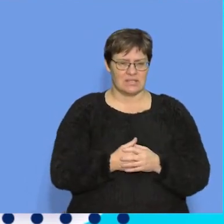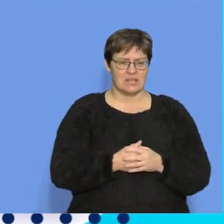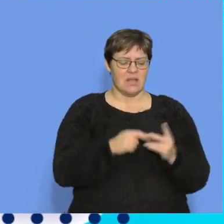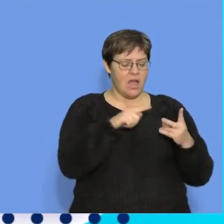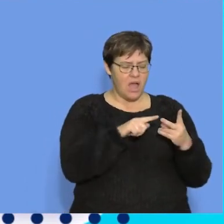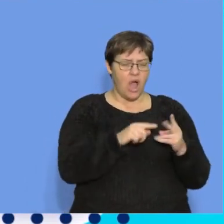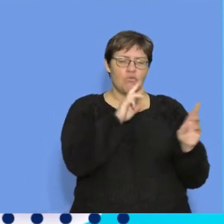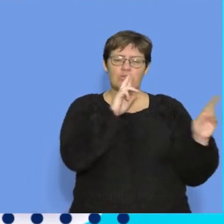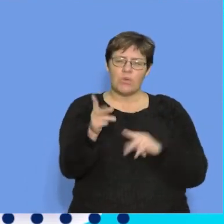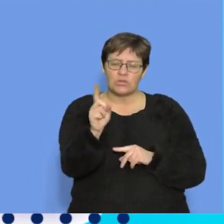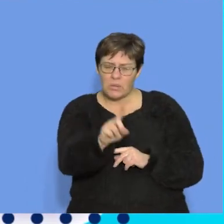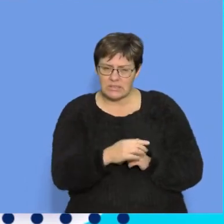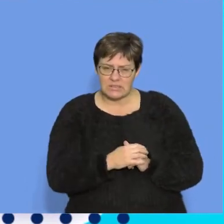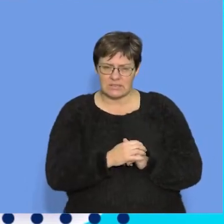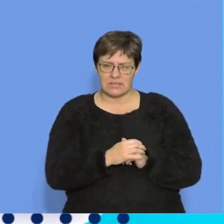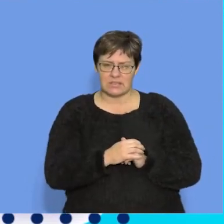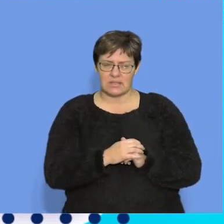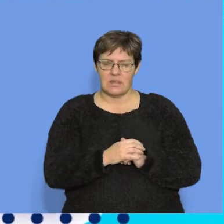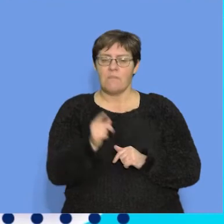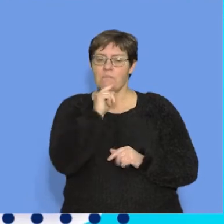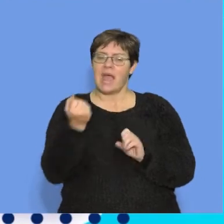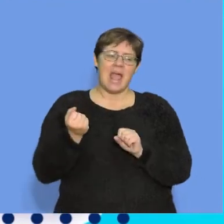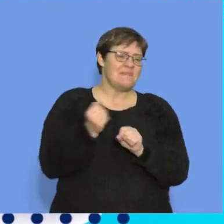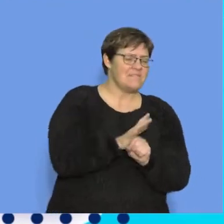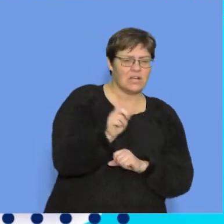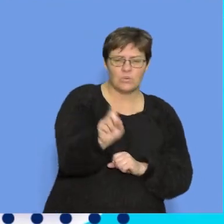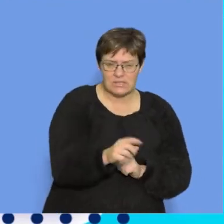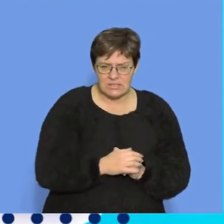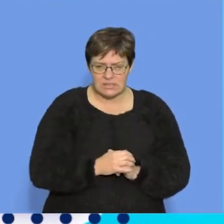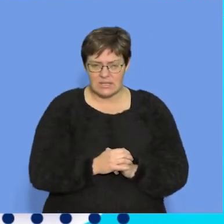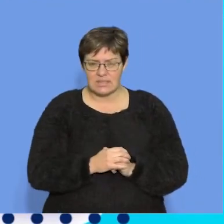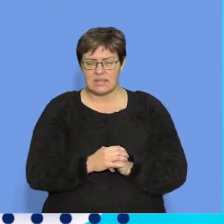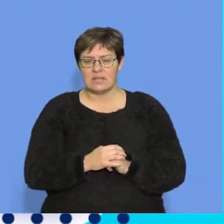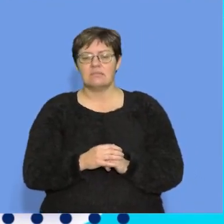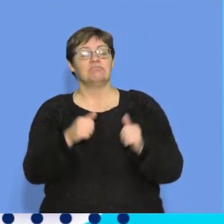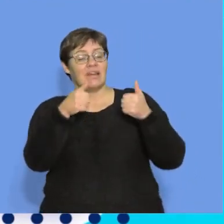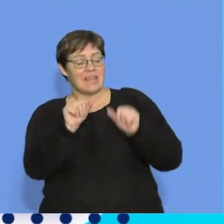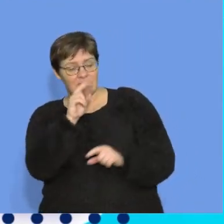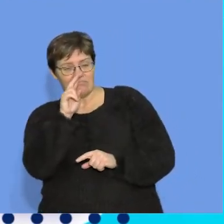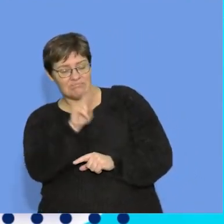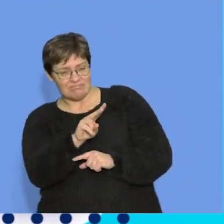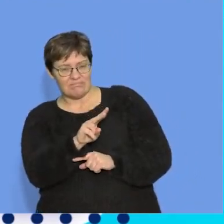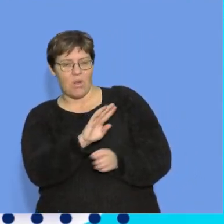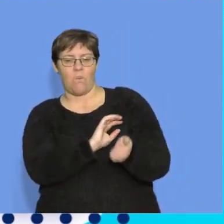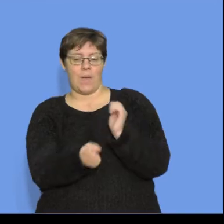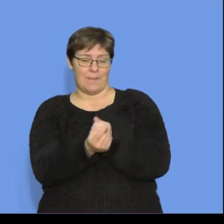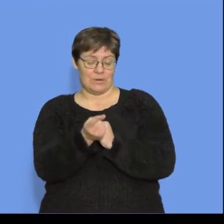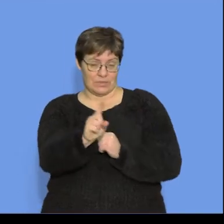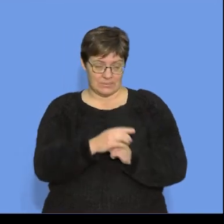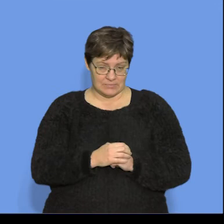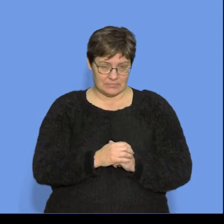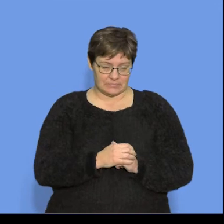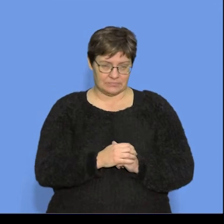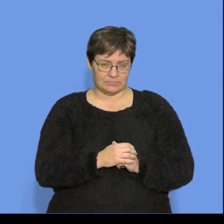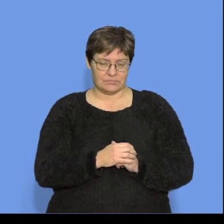the response is, recognize what the effect is going to be, and then you can see what the consequence is. So